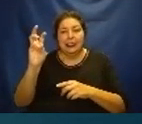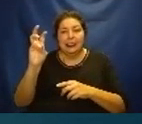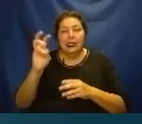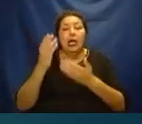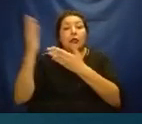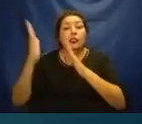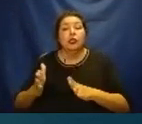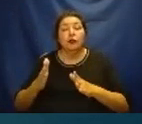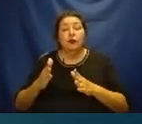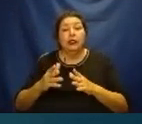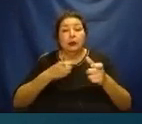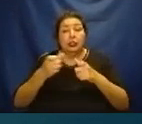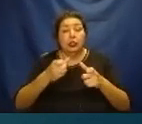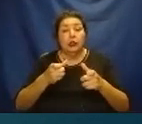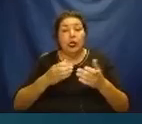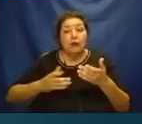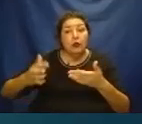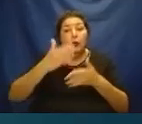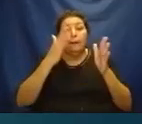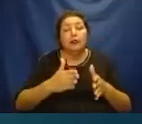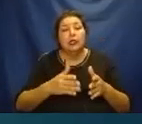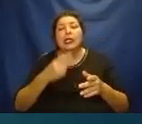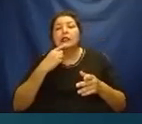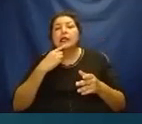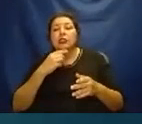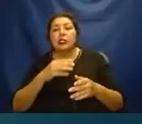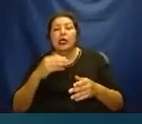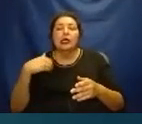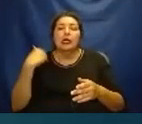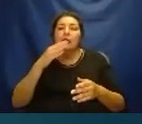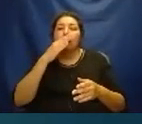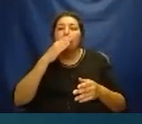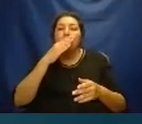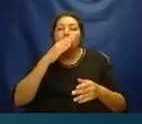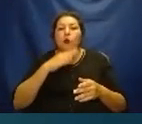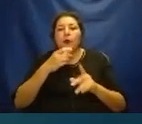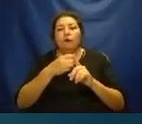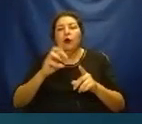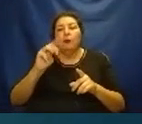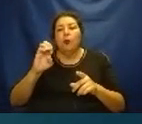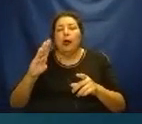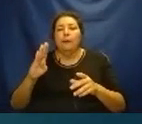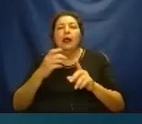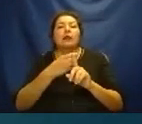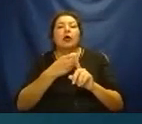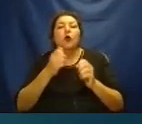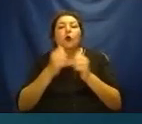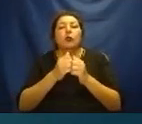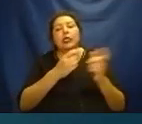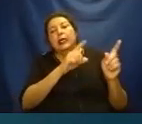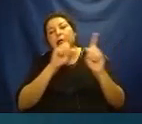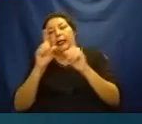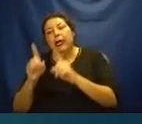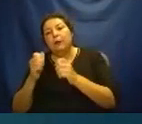of the reapers replied, "She is a young Moabite woman who returned with Naomi from the land of Moab." And